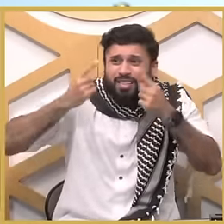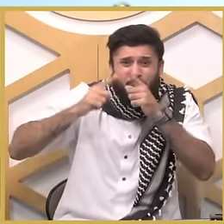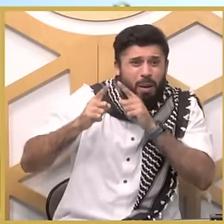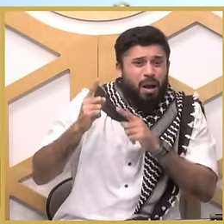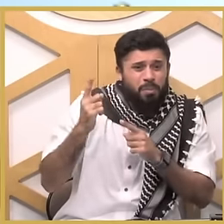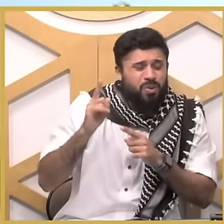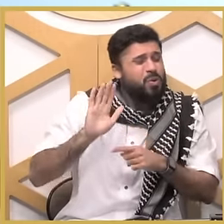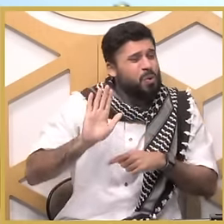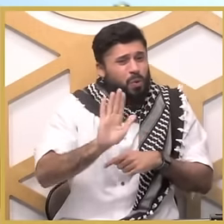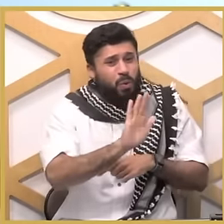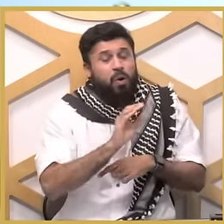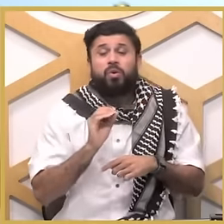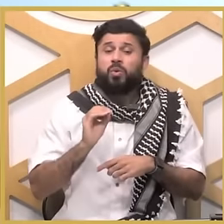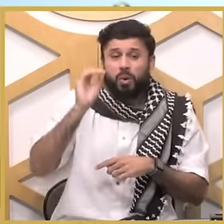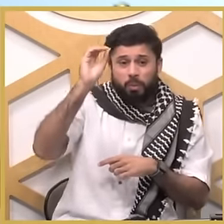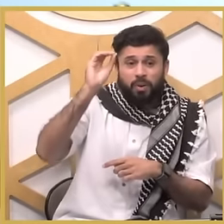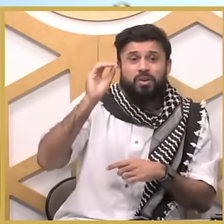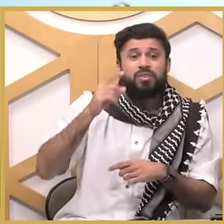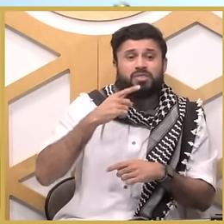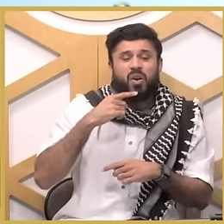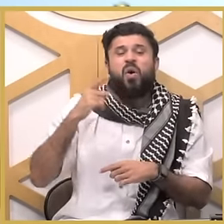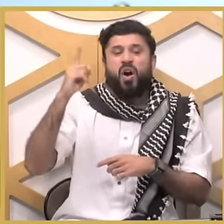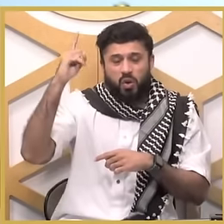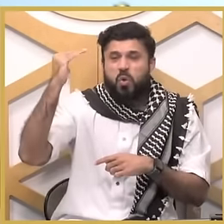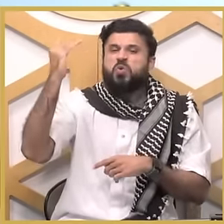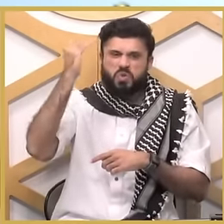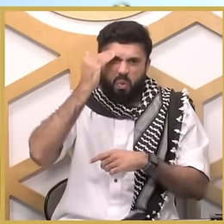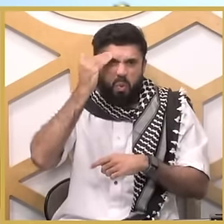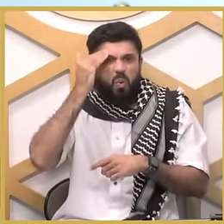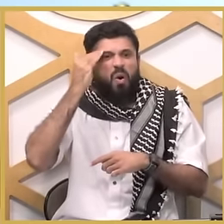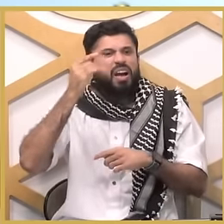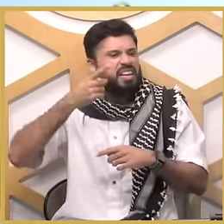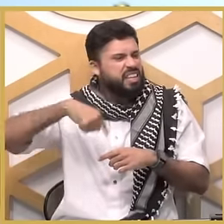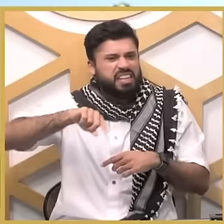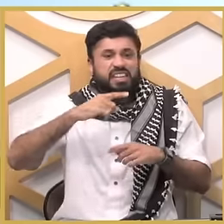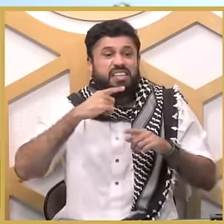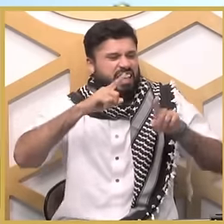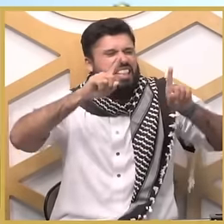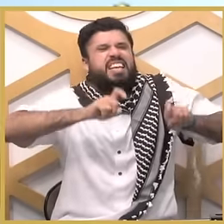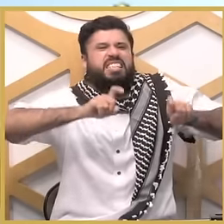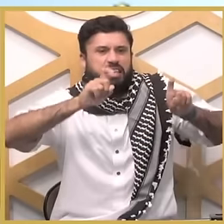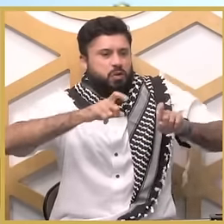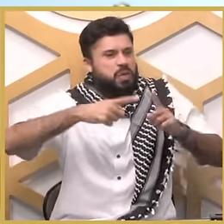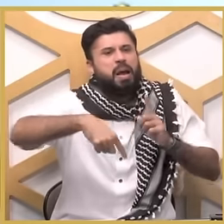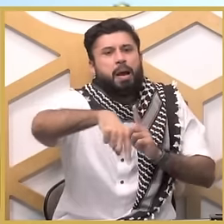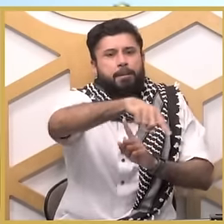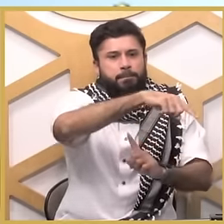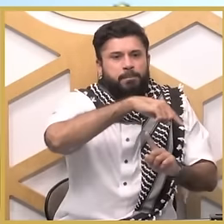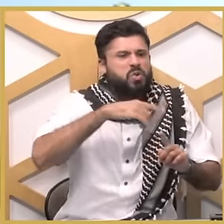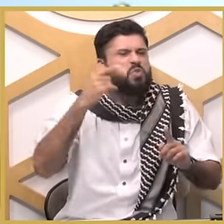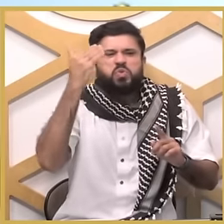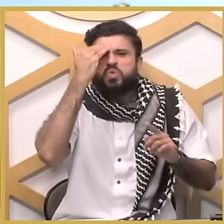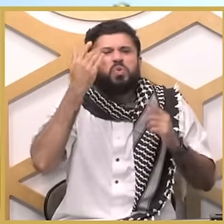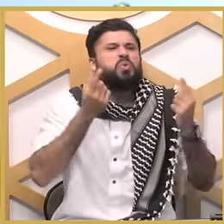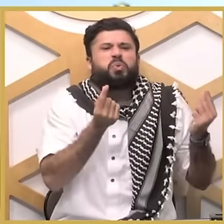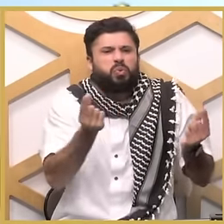wa ta'ala, He doesn't give us what we want sometimes as a test, confident that we will pass that test.